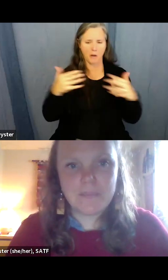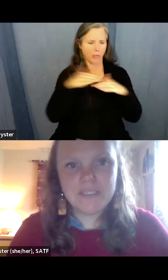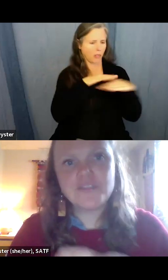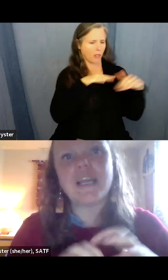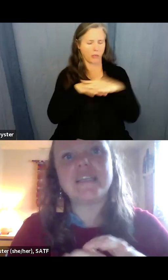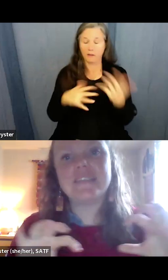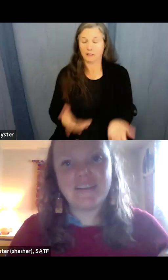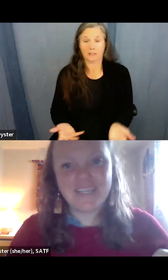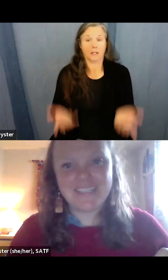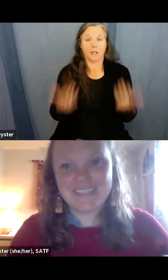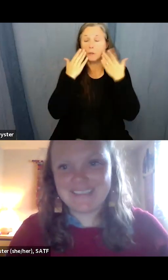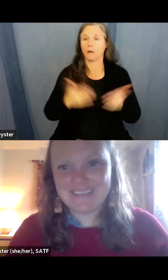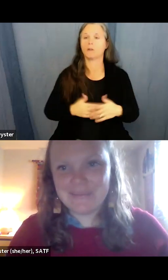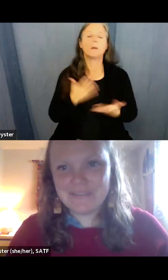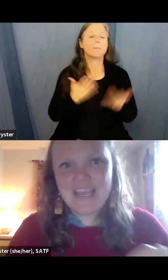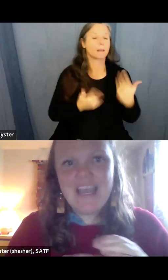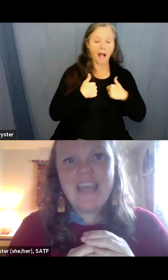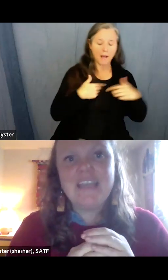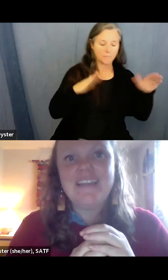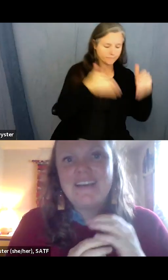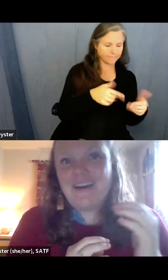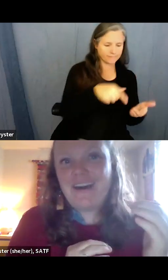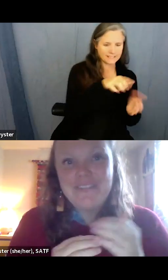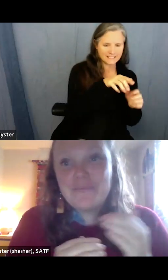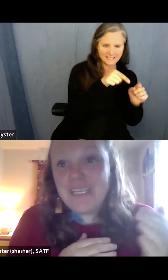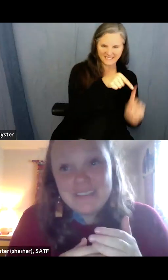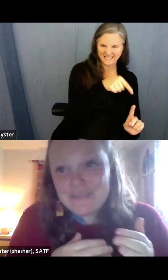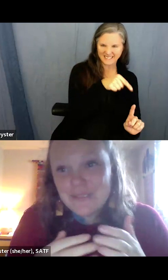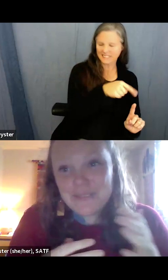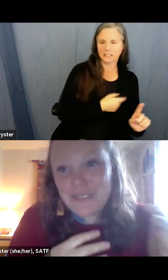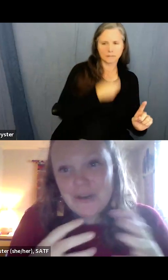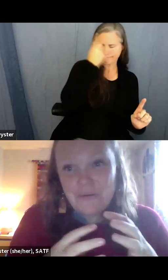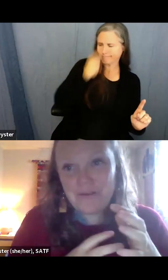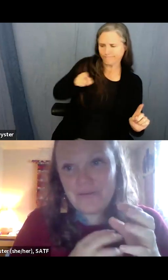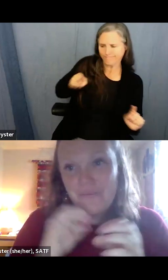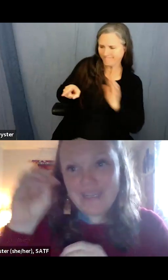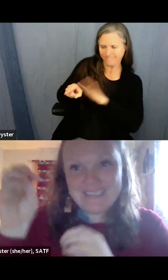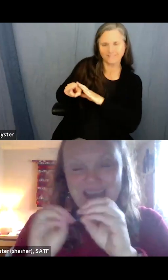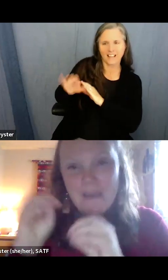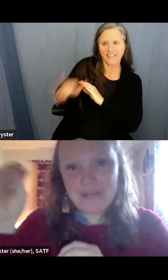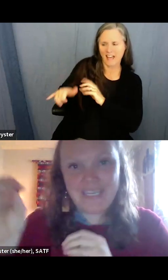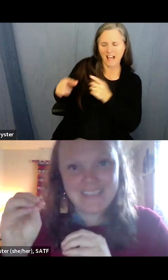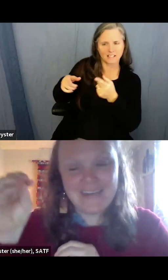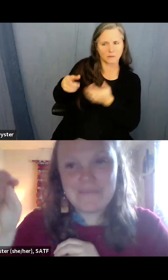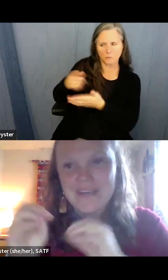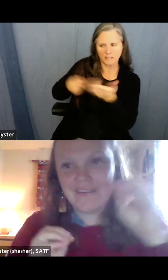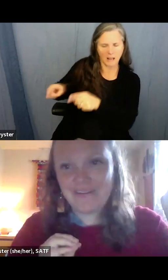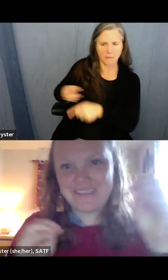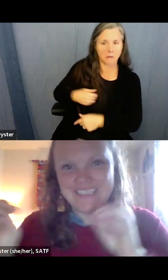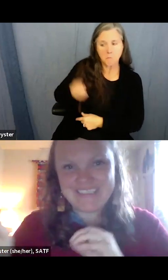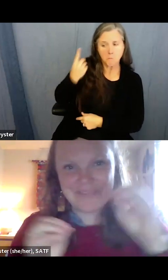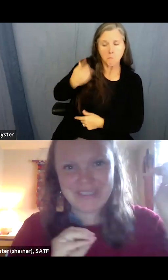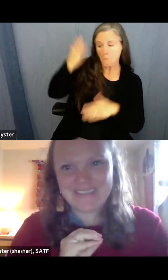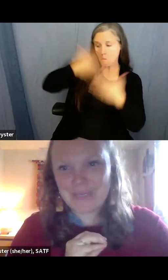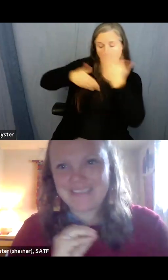experienced trauma, trying to navigate these systems. And often we also don't know what is happening among